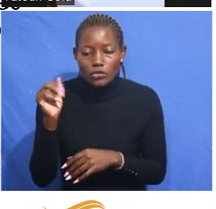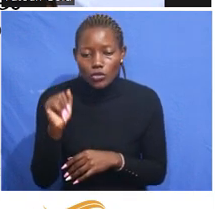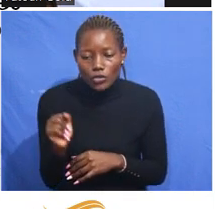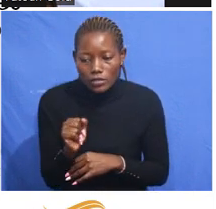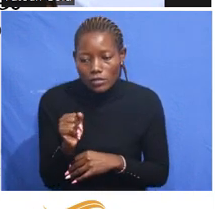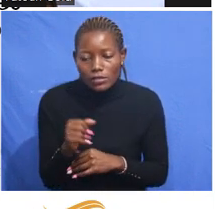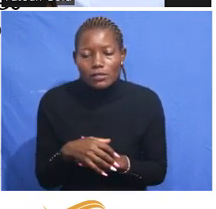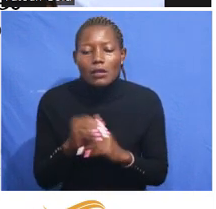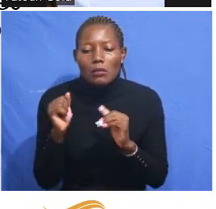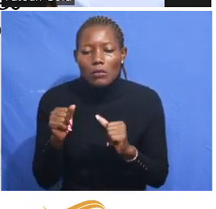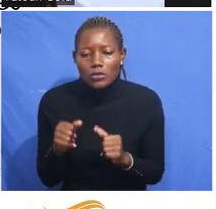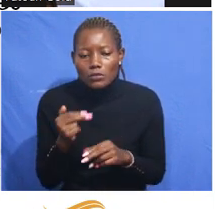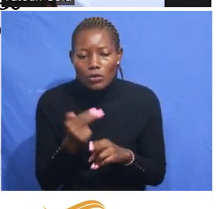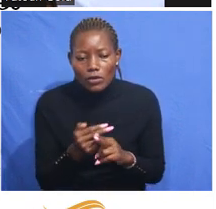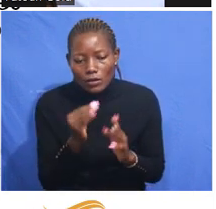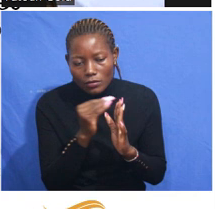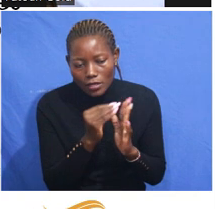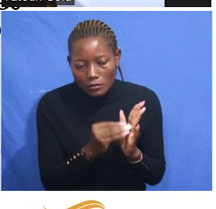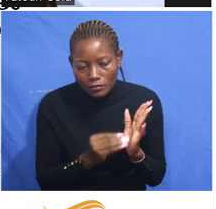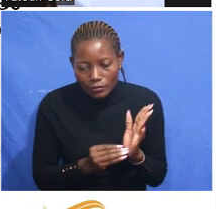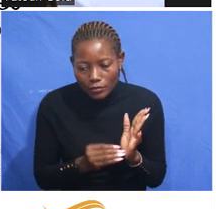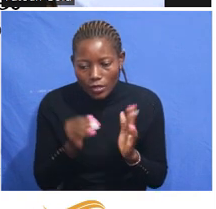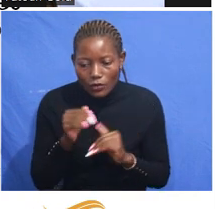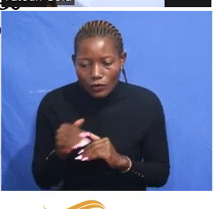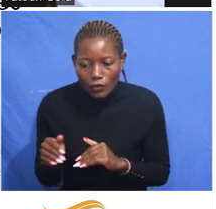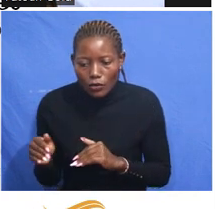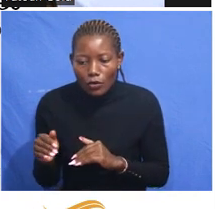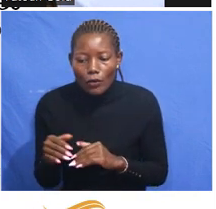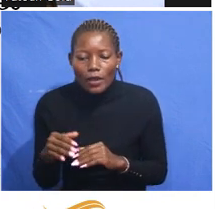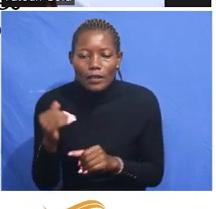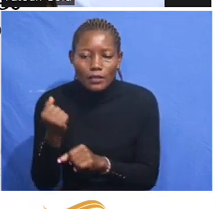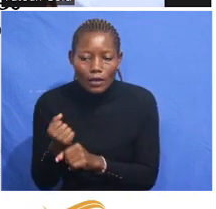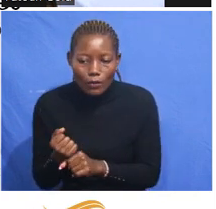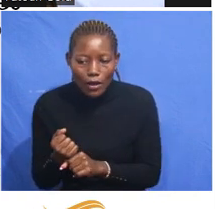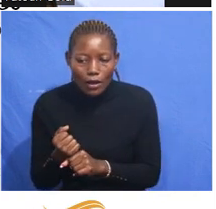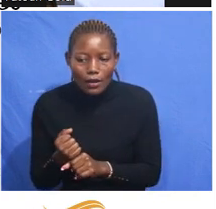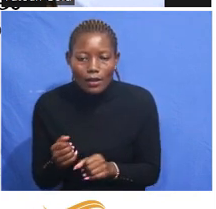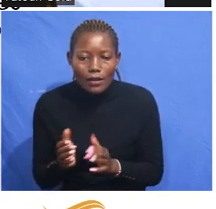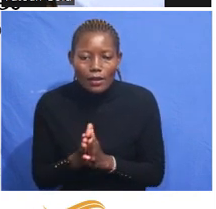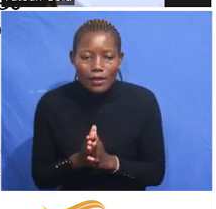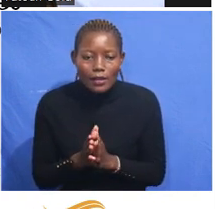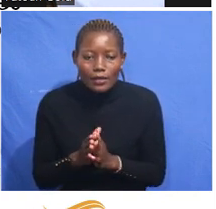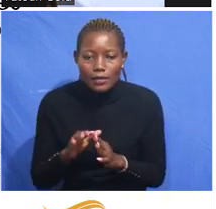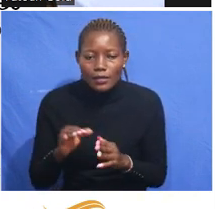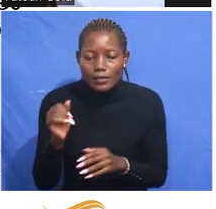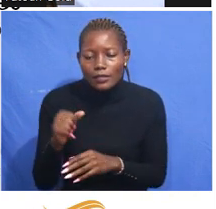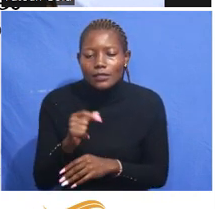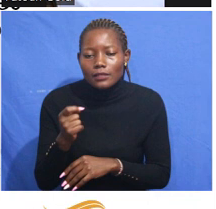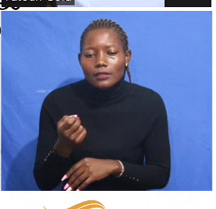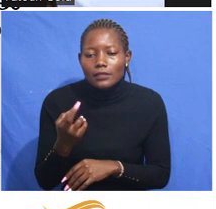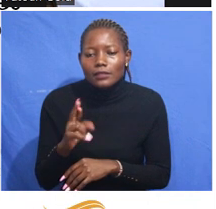you can classify joints structurally and functionally. When you structure the